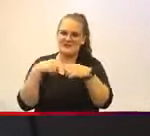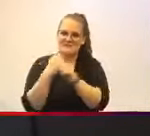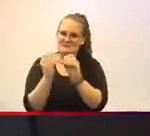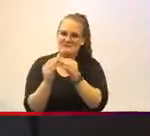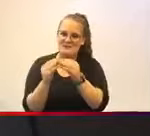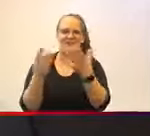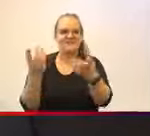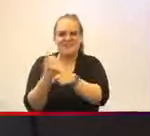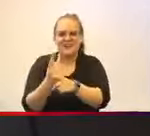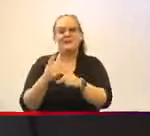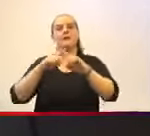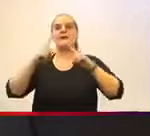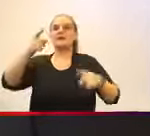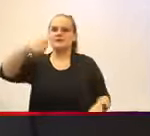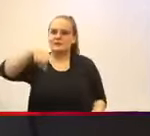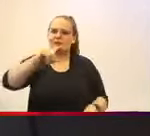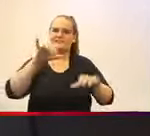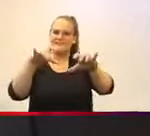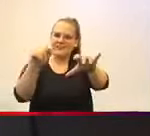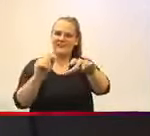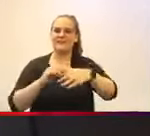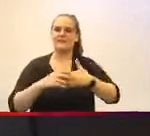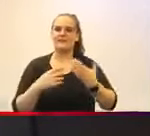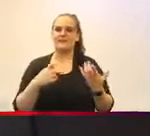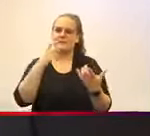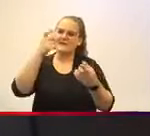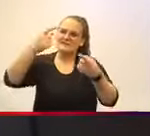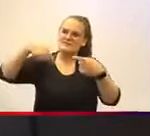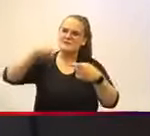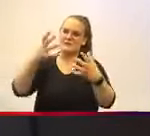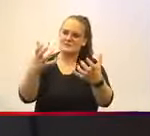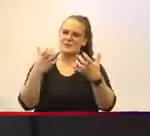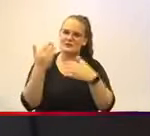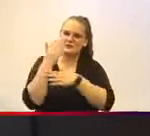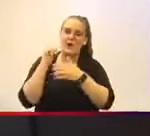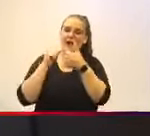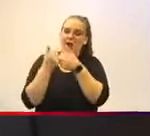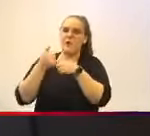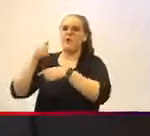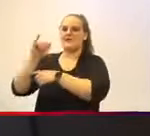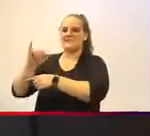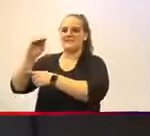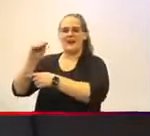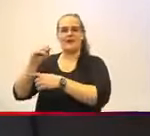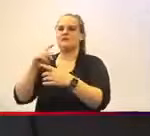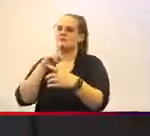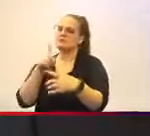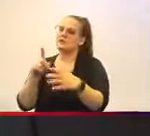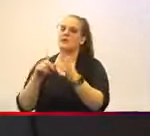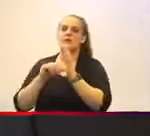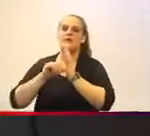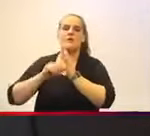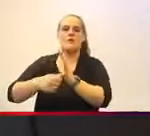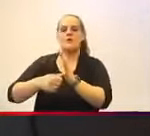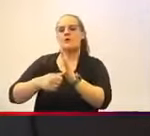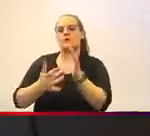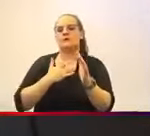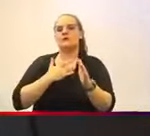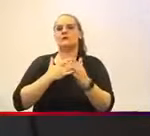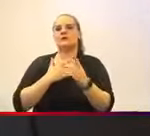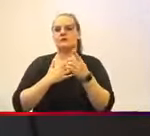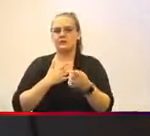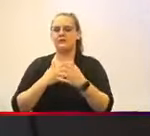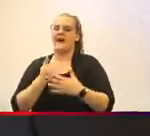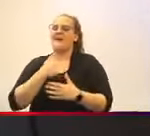you wanted people to know how Inside Out has impacted you. I have never felt prouder and